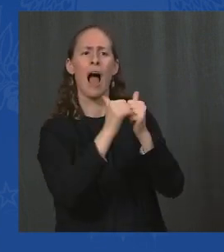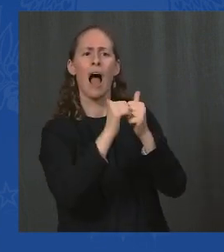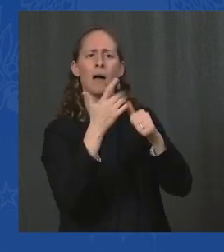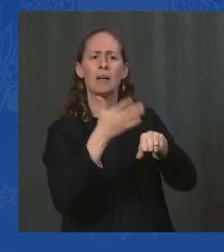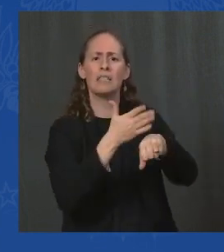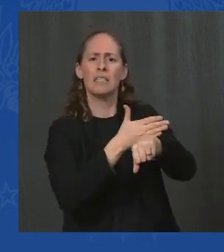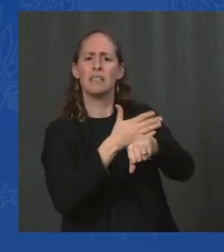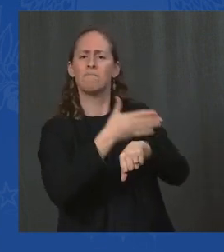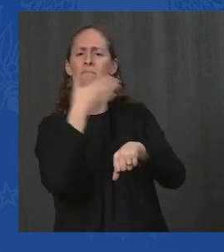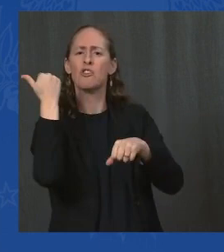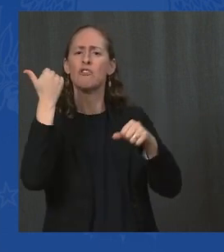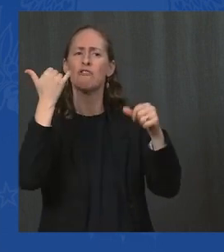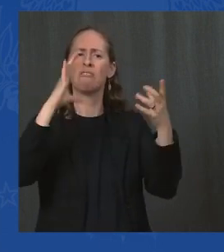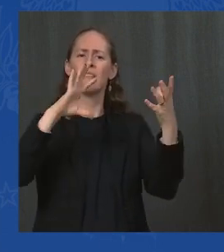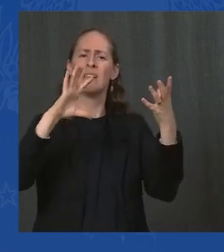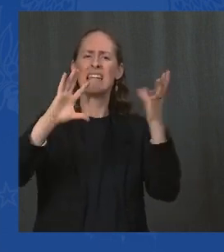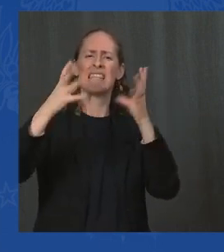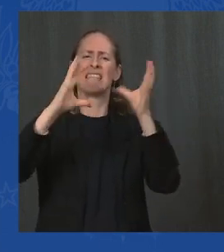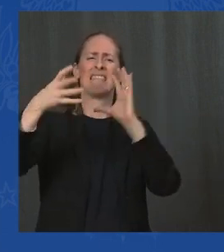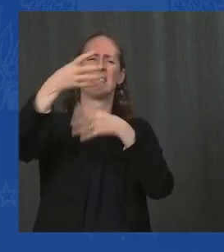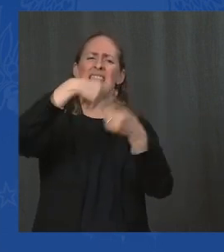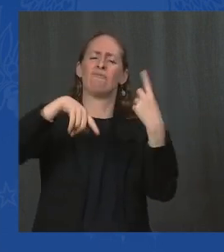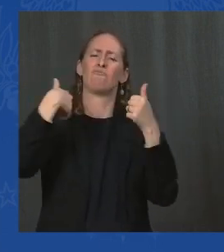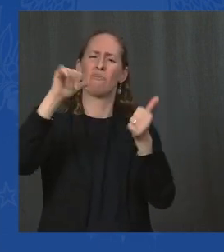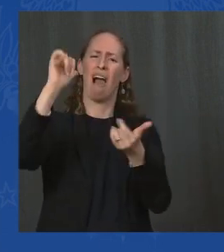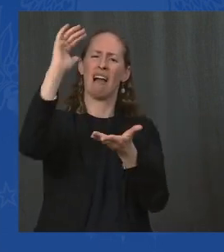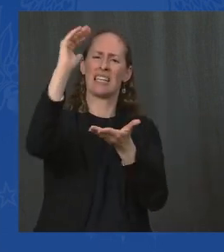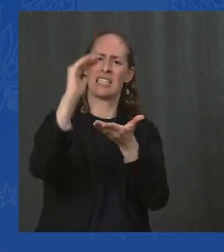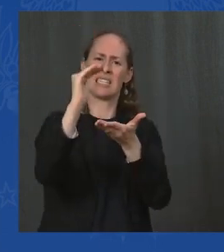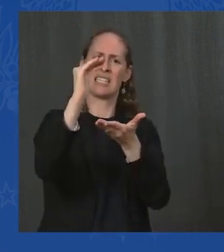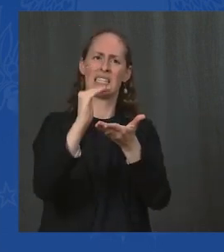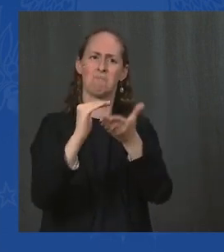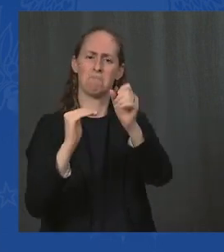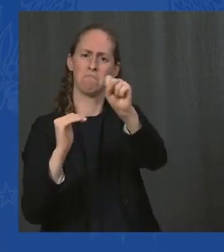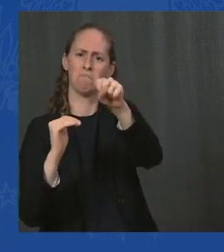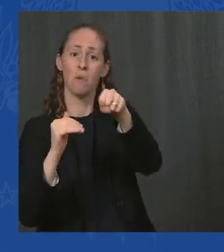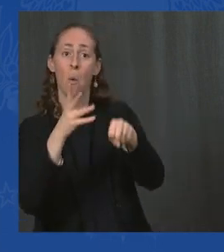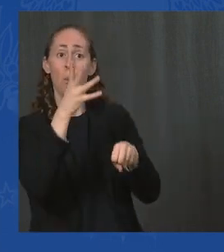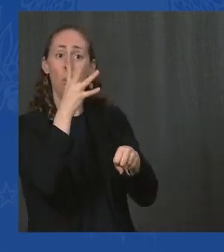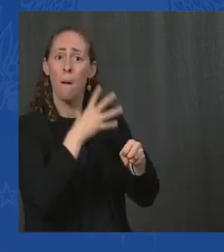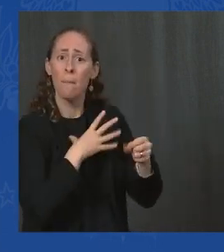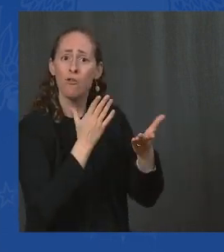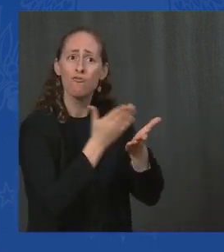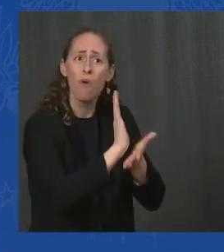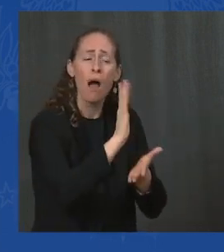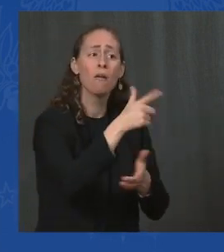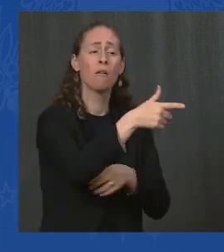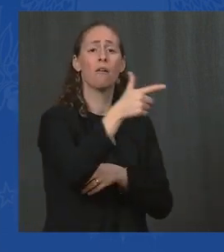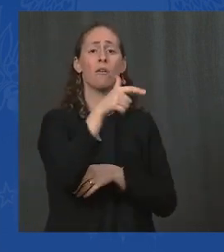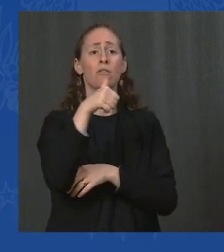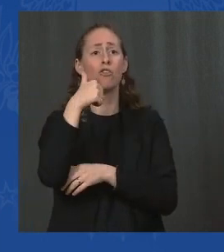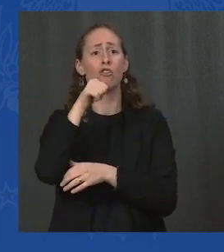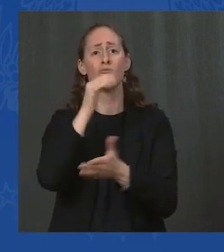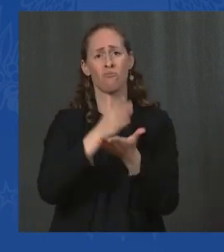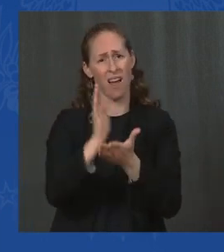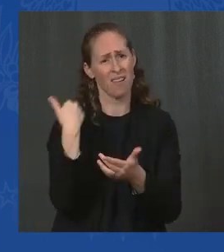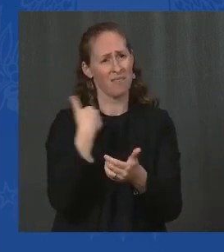out for the basic rights of the Afghan people, especially women and girls, as we speak out for women and girls all around the